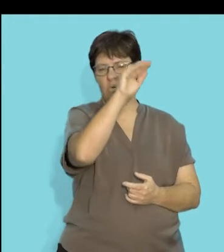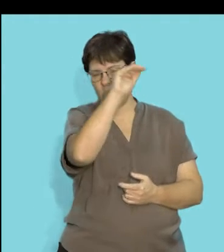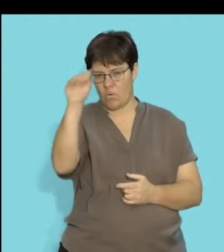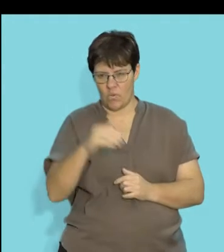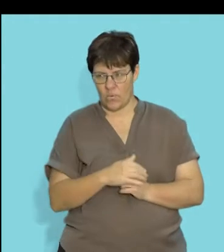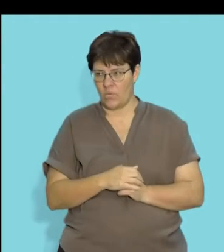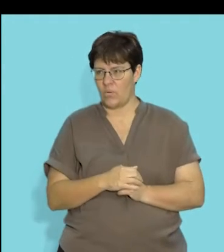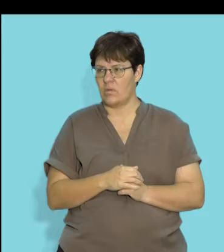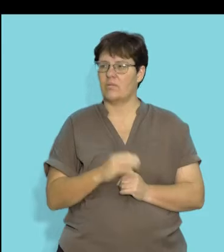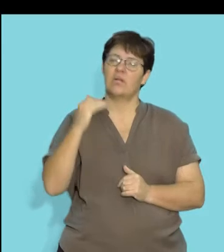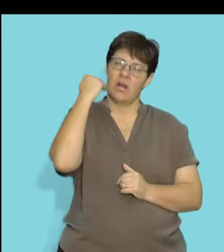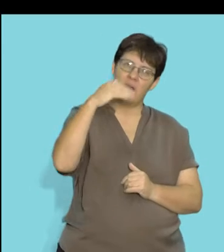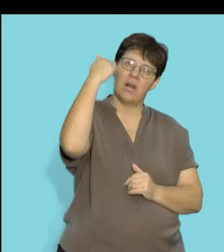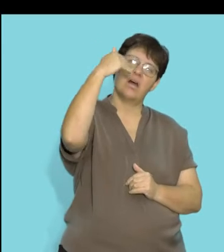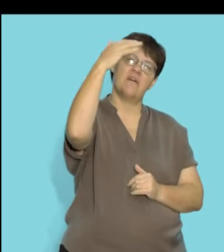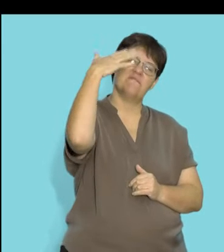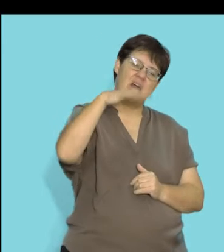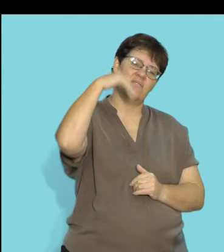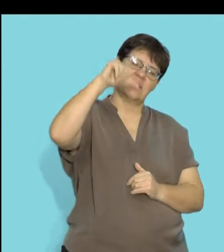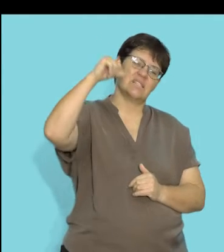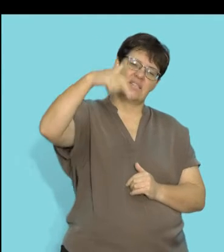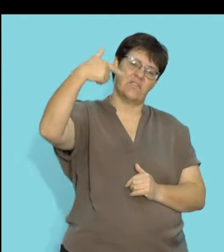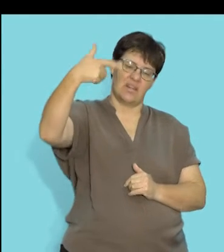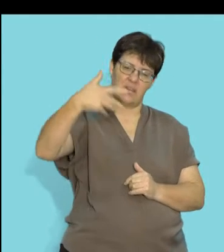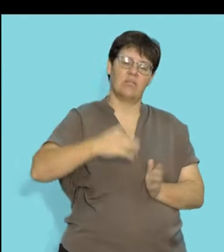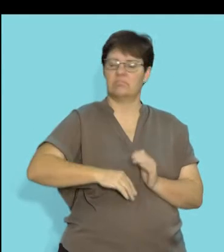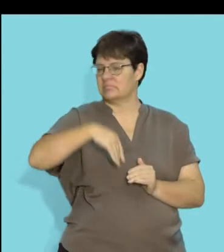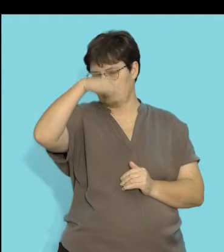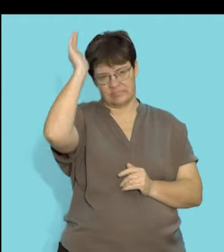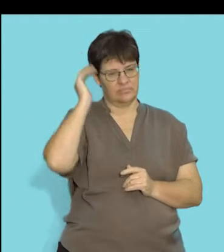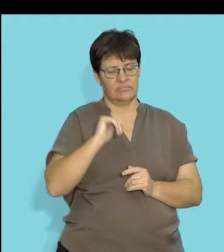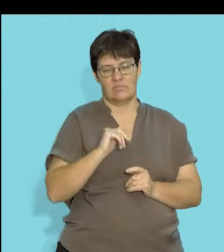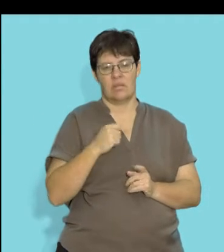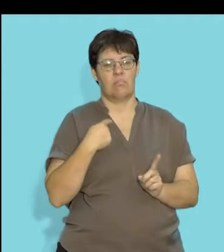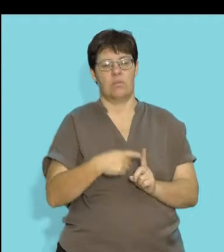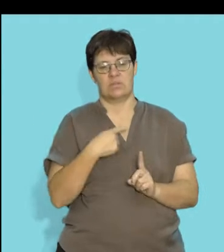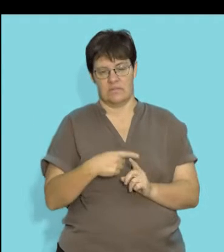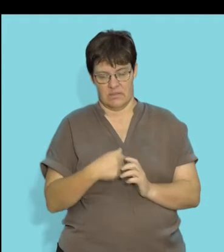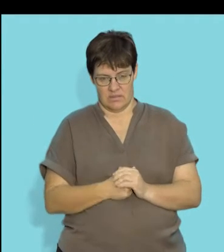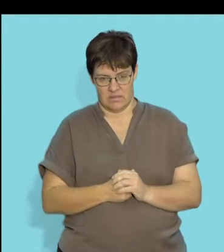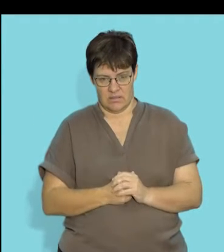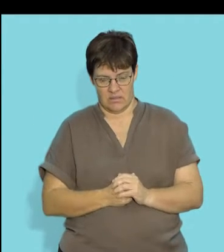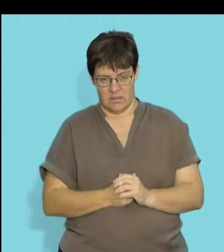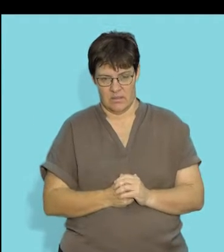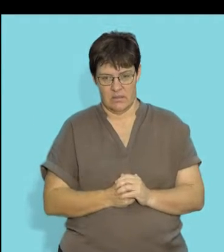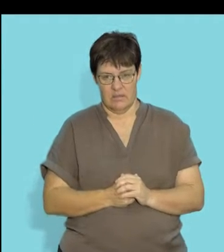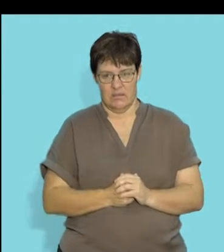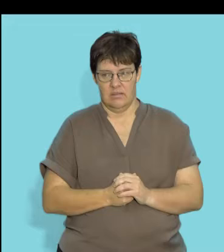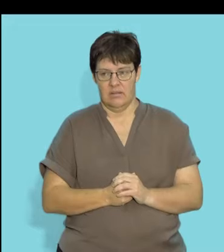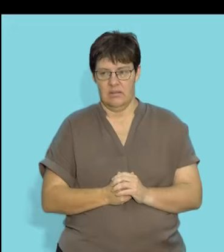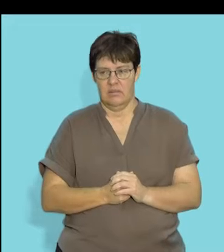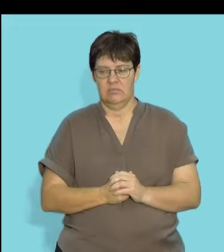3 there, and there's a 4 there, and then you know there will be a 5 there. So all the output values will all